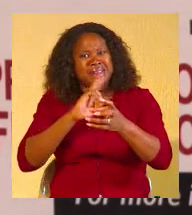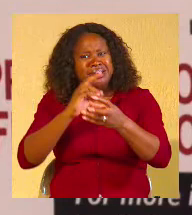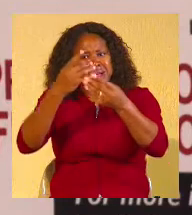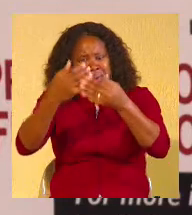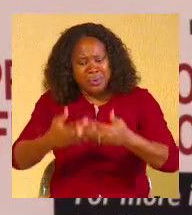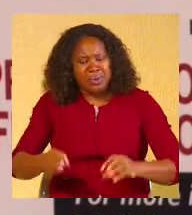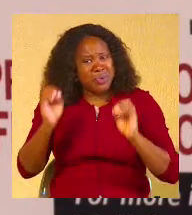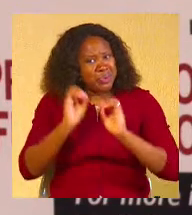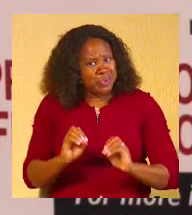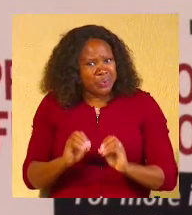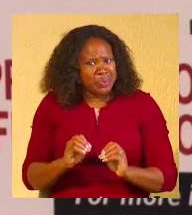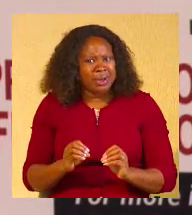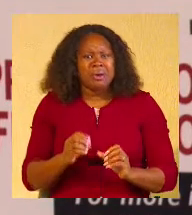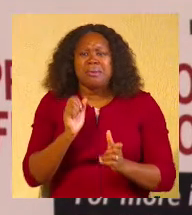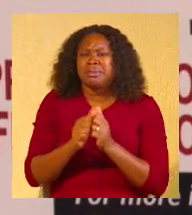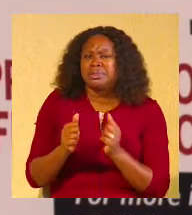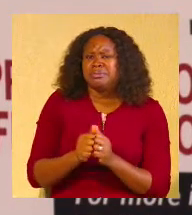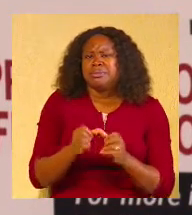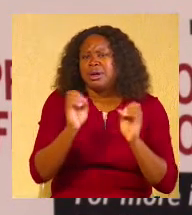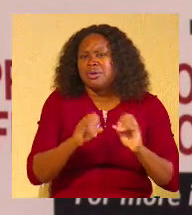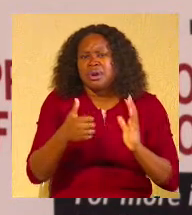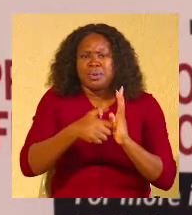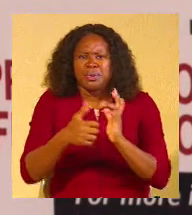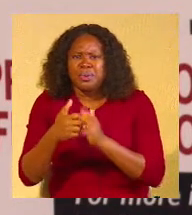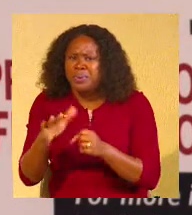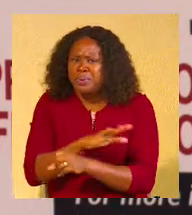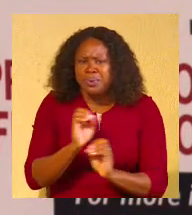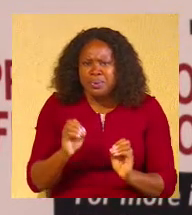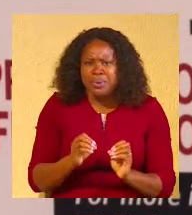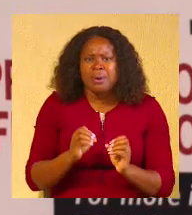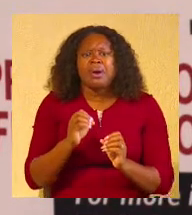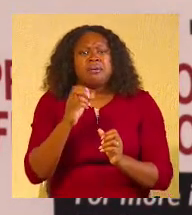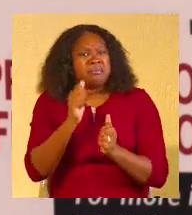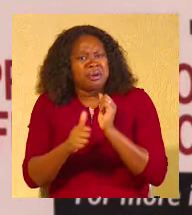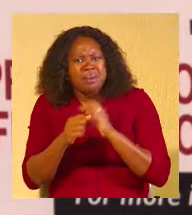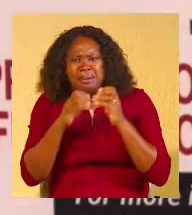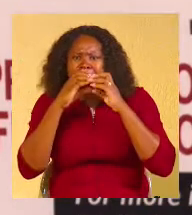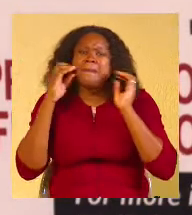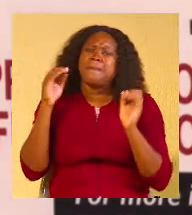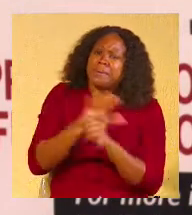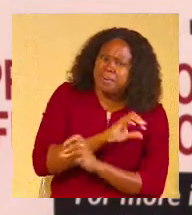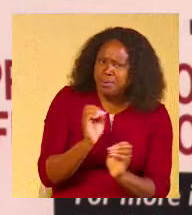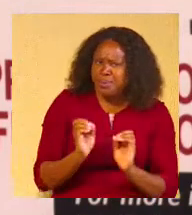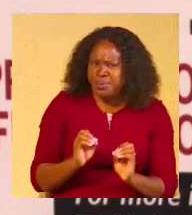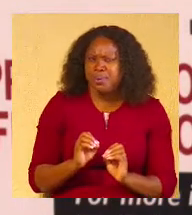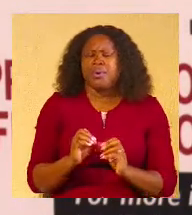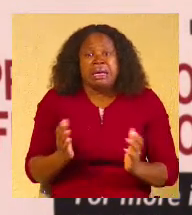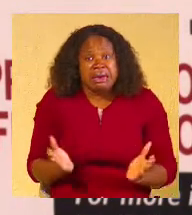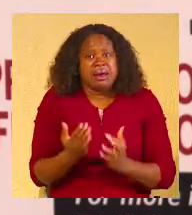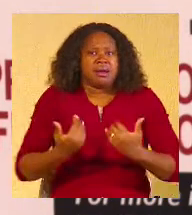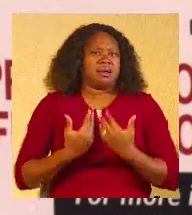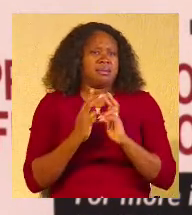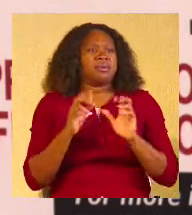a shortage of hand sanitizers, we have a shortage of masks. Let's be creative as young people and come up with ways to make